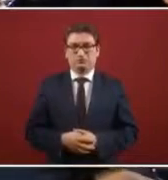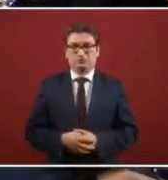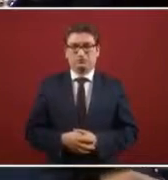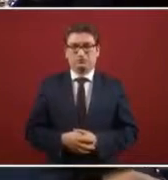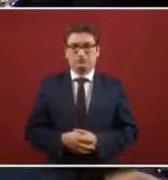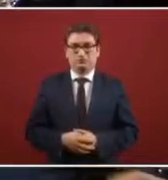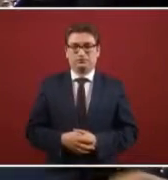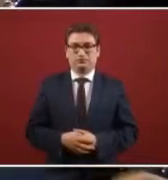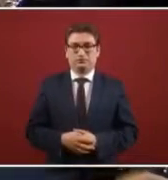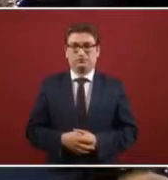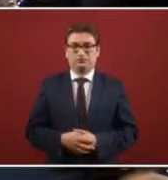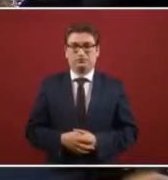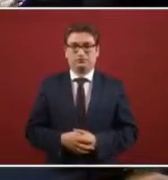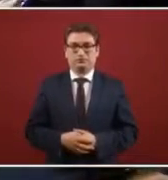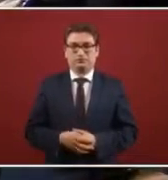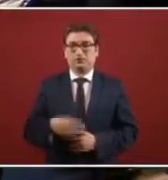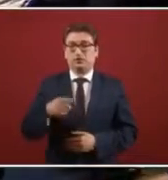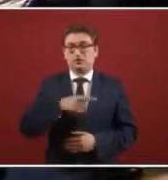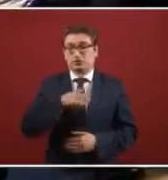miren,